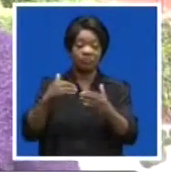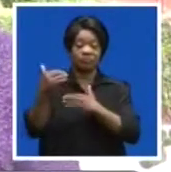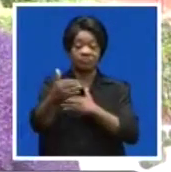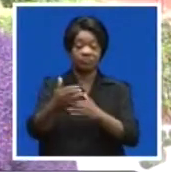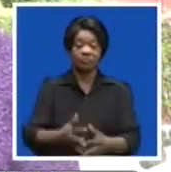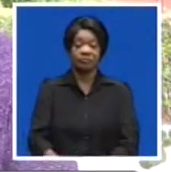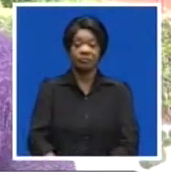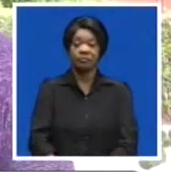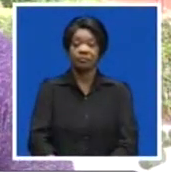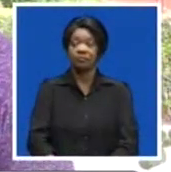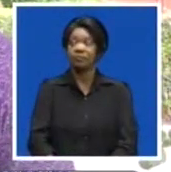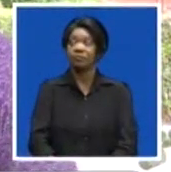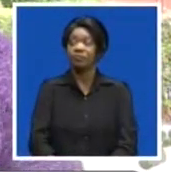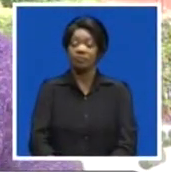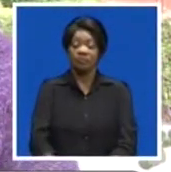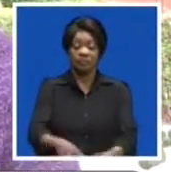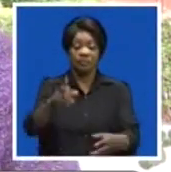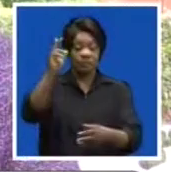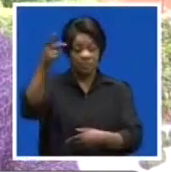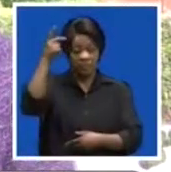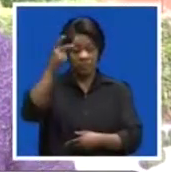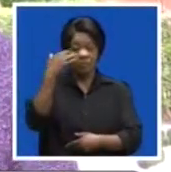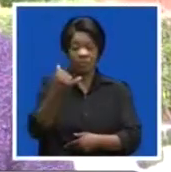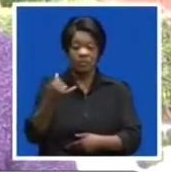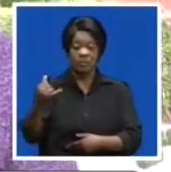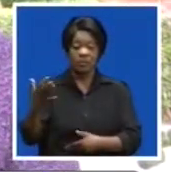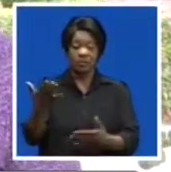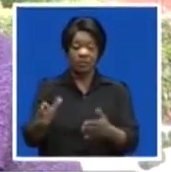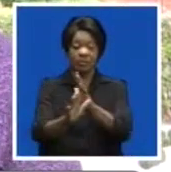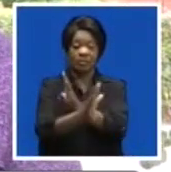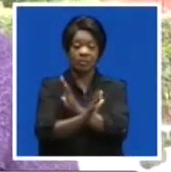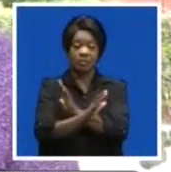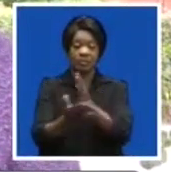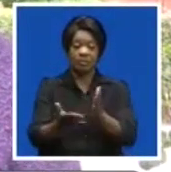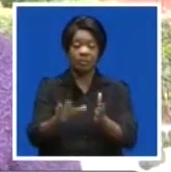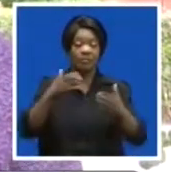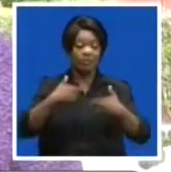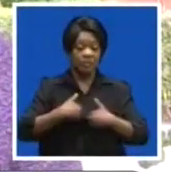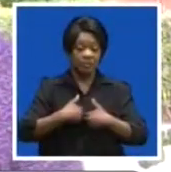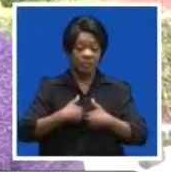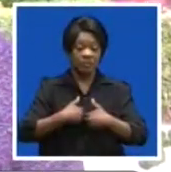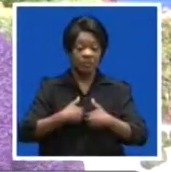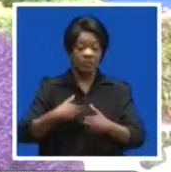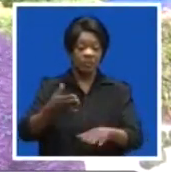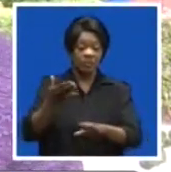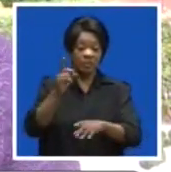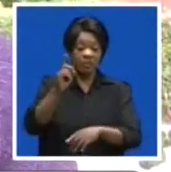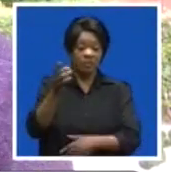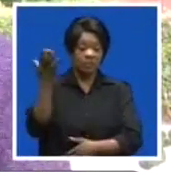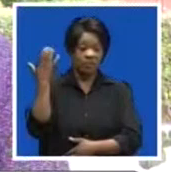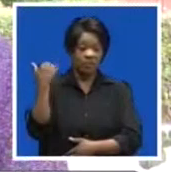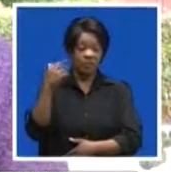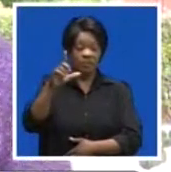For a period of politics in our country, we had one in 2016 and we have one